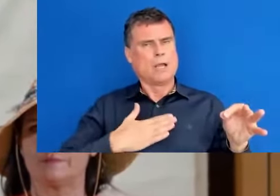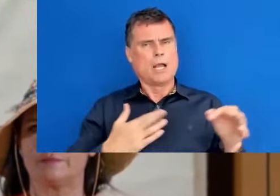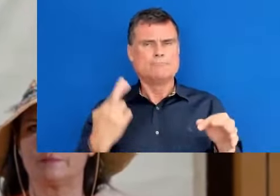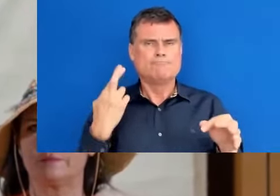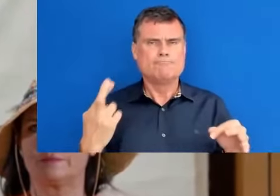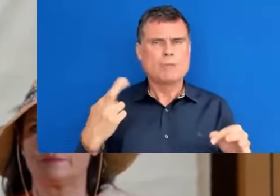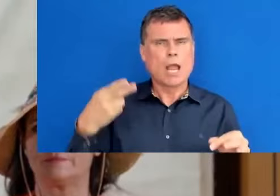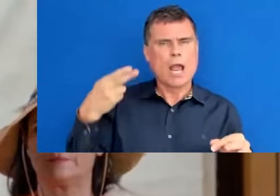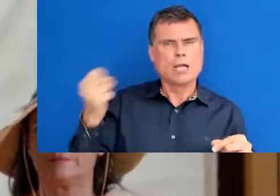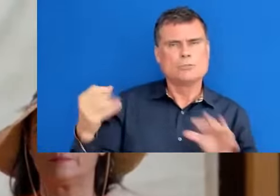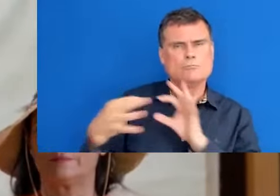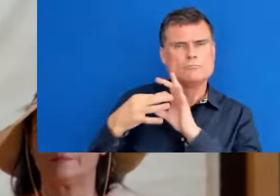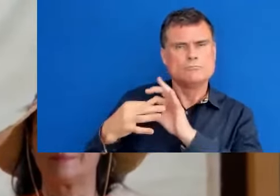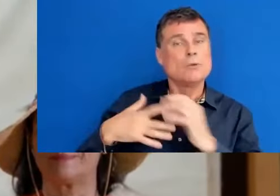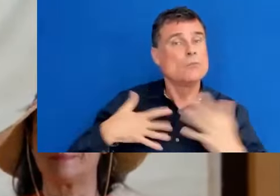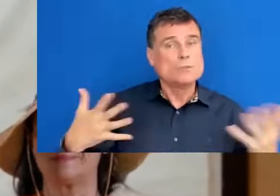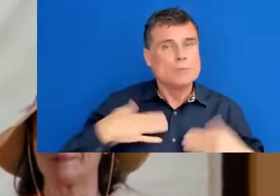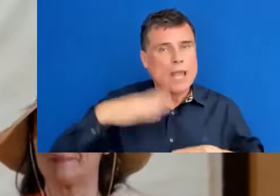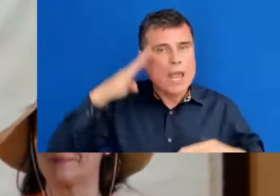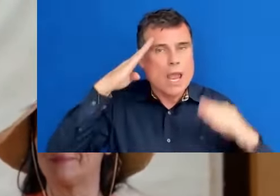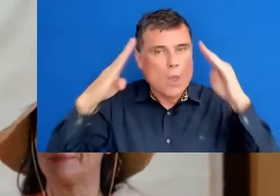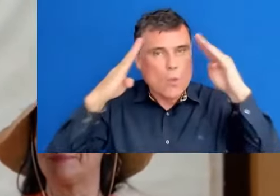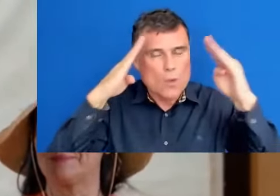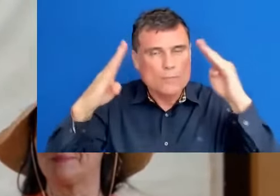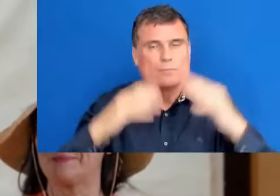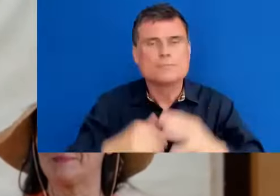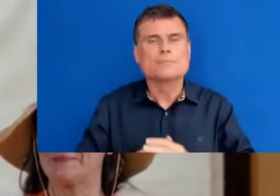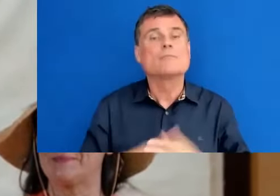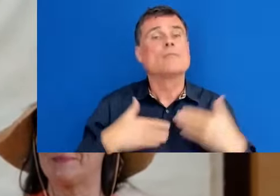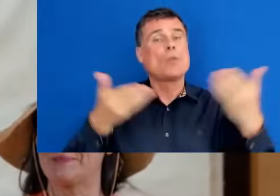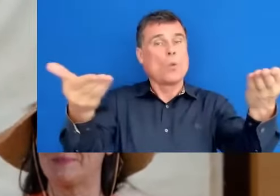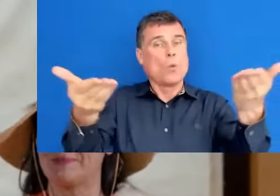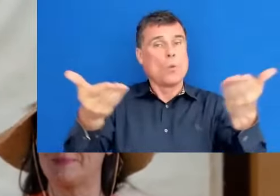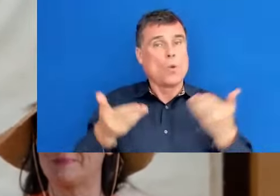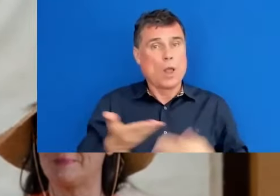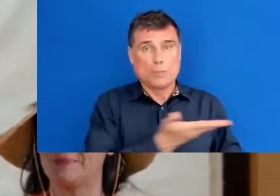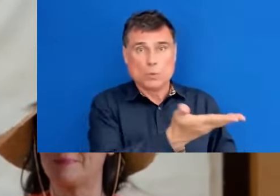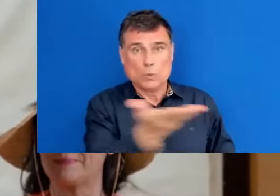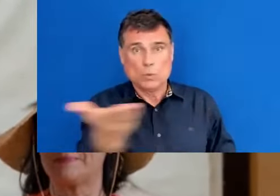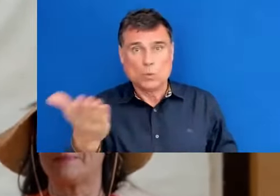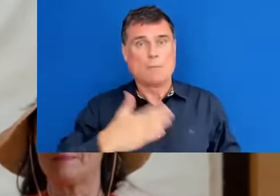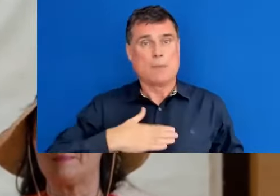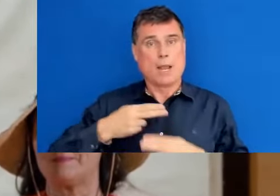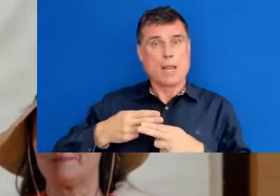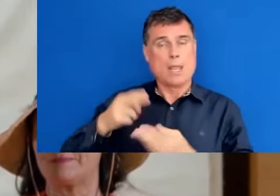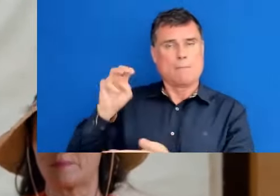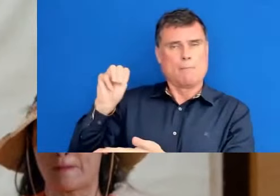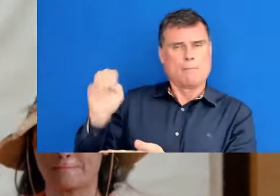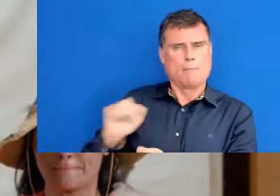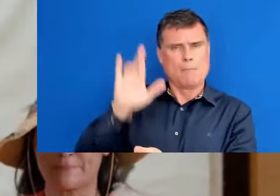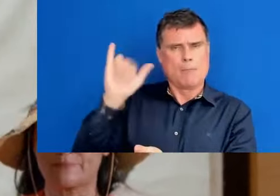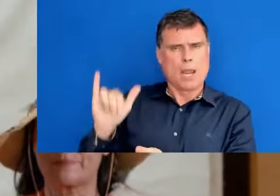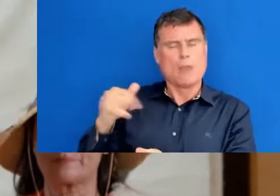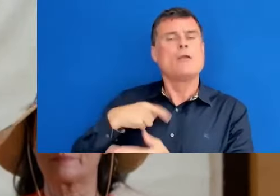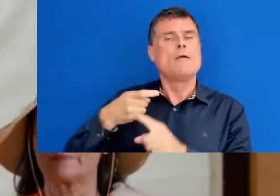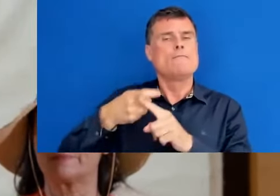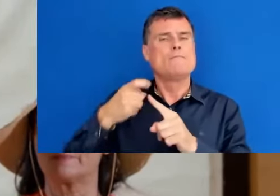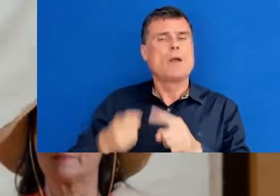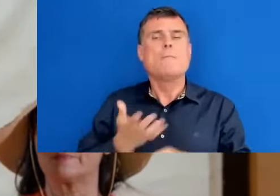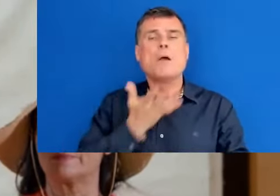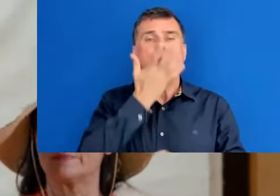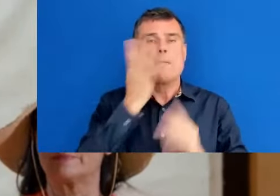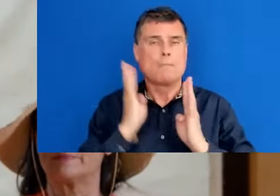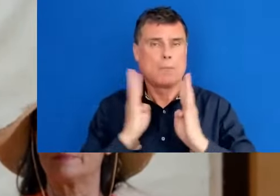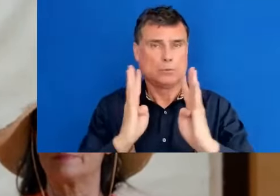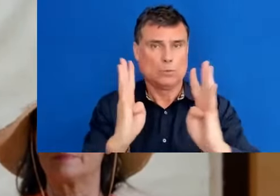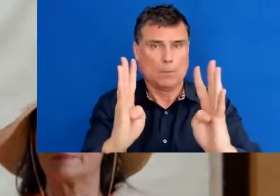best friend from high school, I said hello, and I welcomed you. My name is Mary Point. I'm